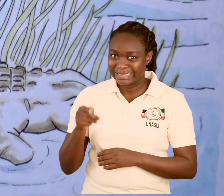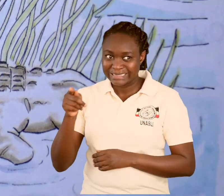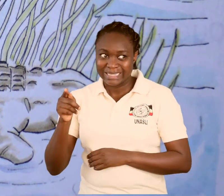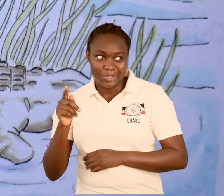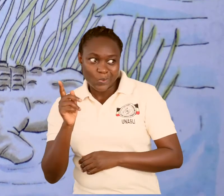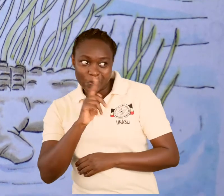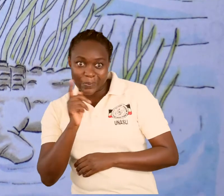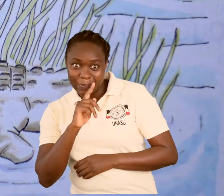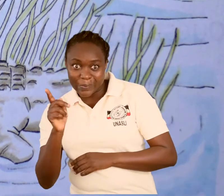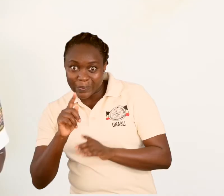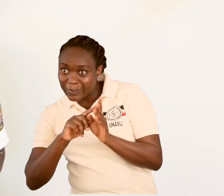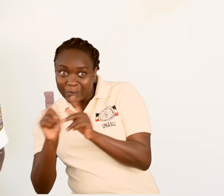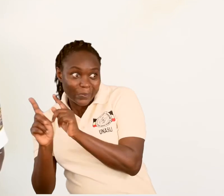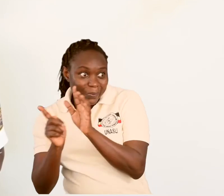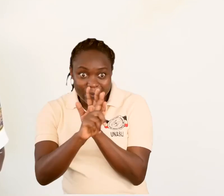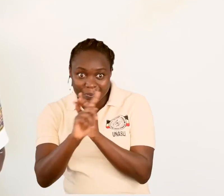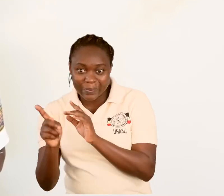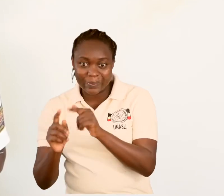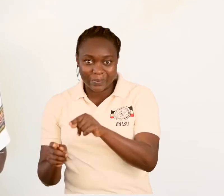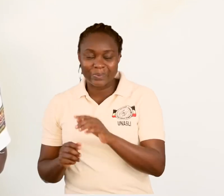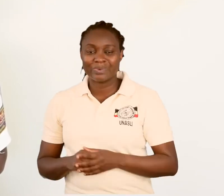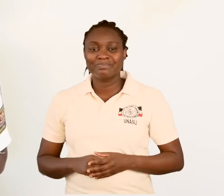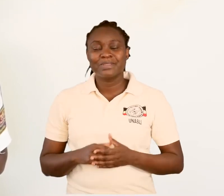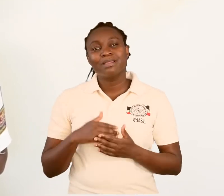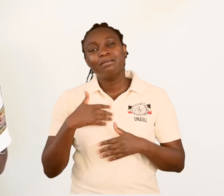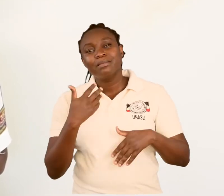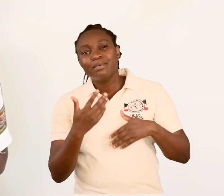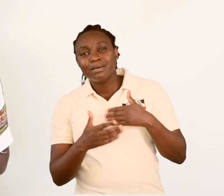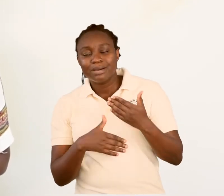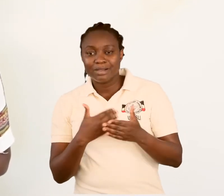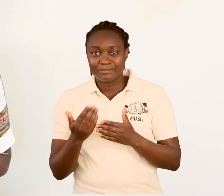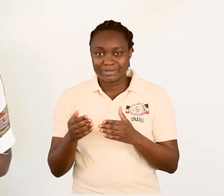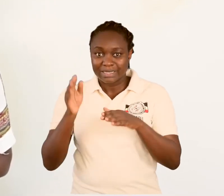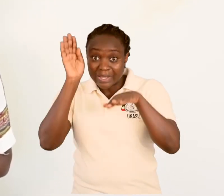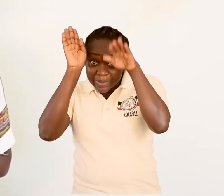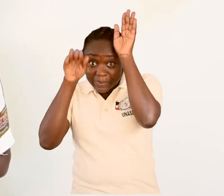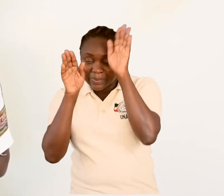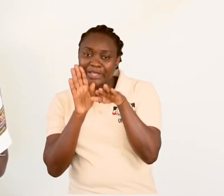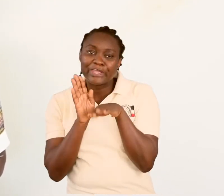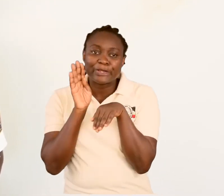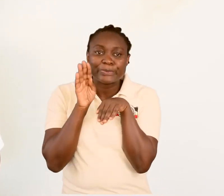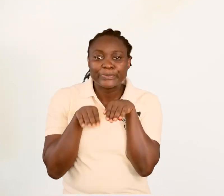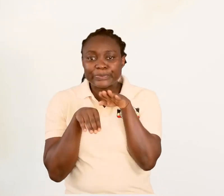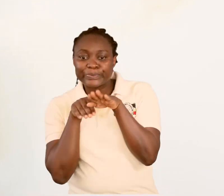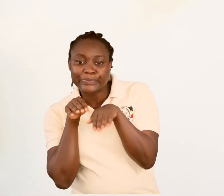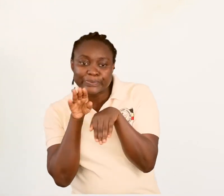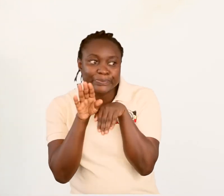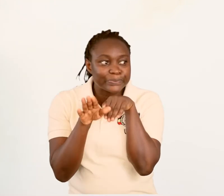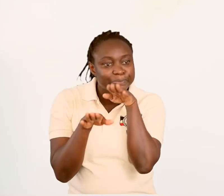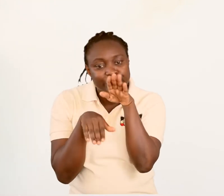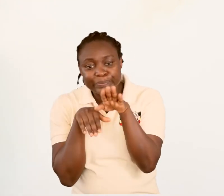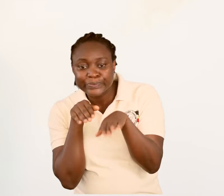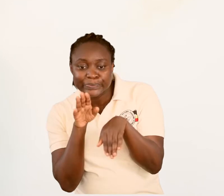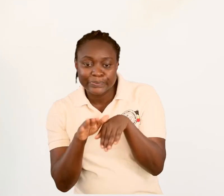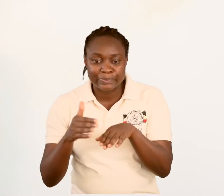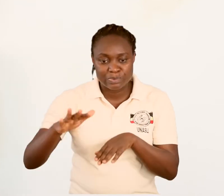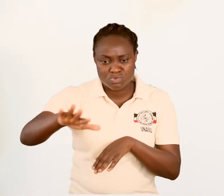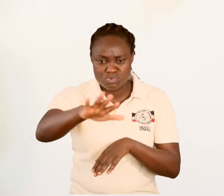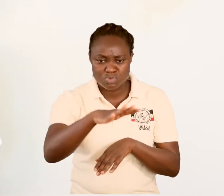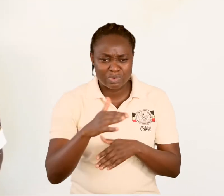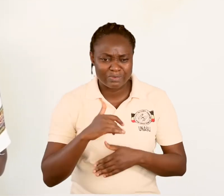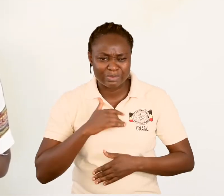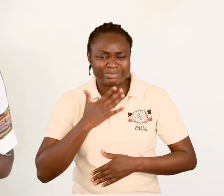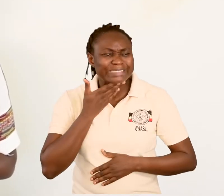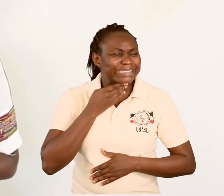One day, Hare went down to the river. He wanted to take a drink, but he